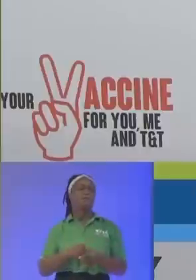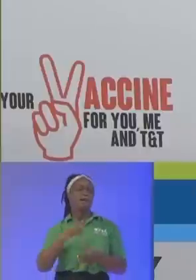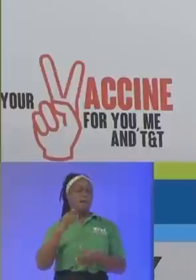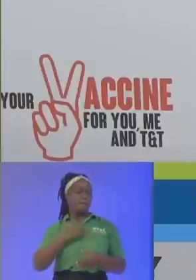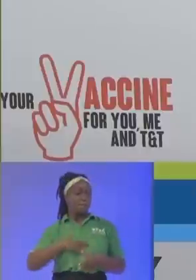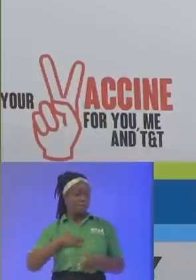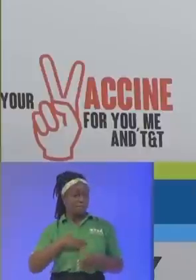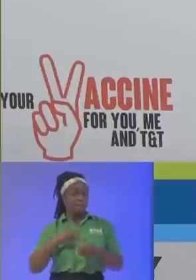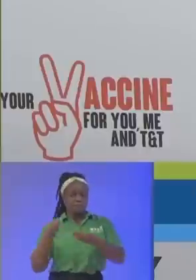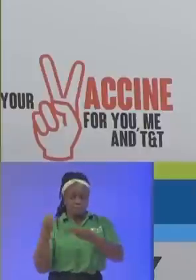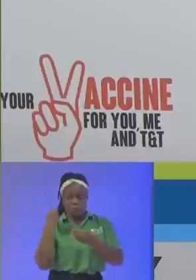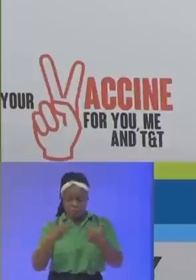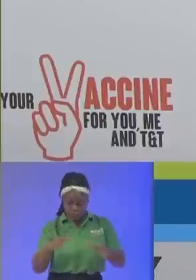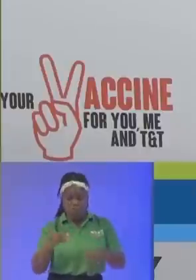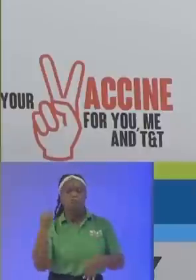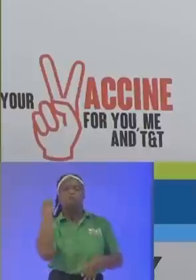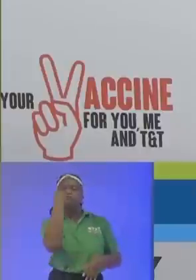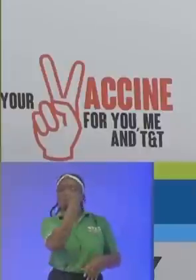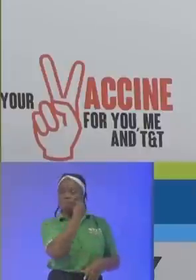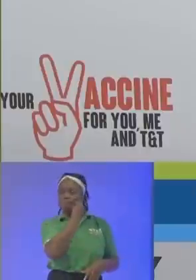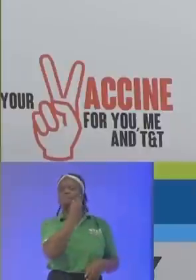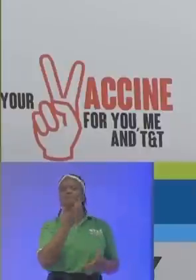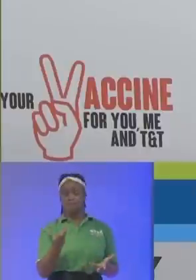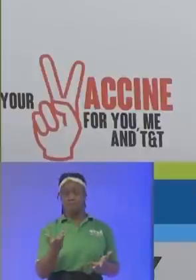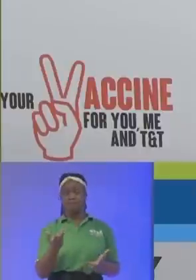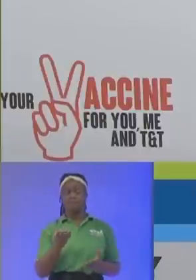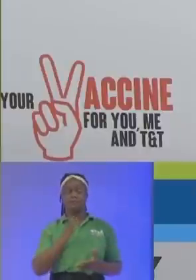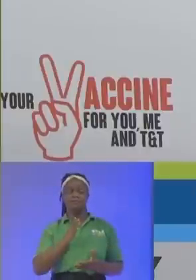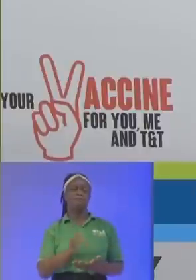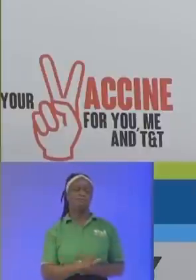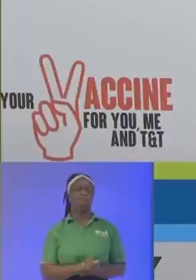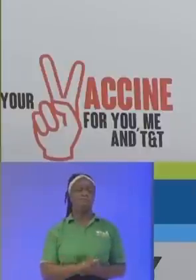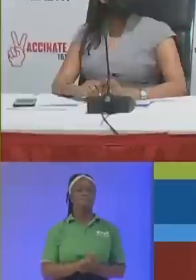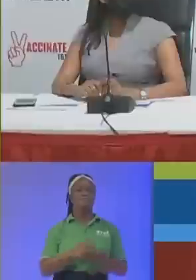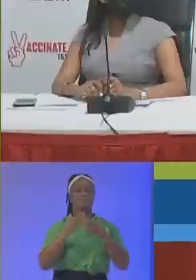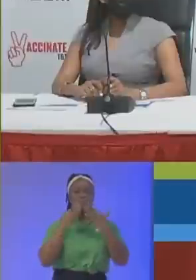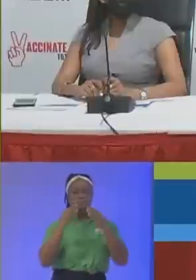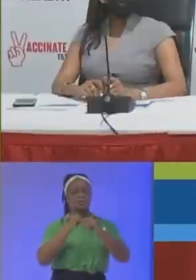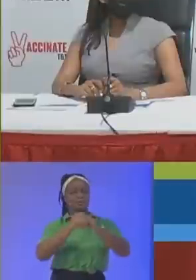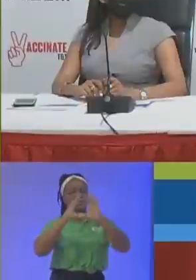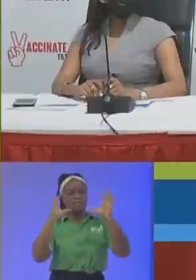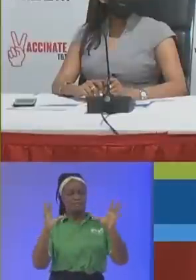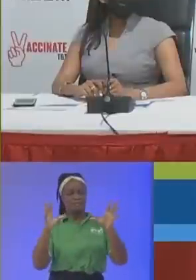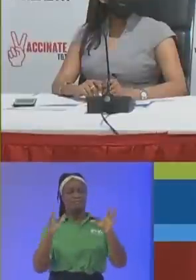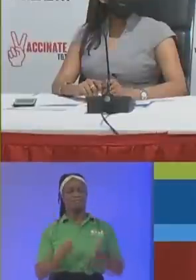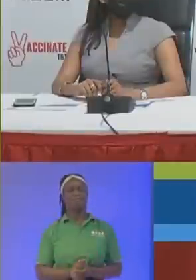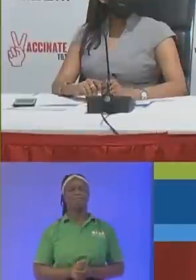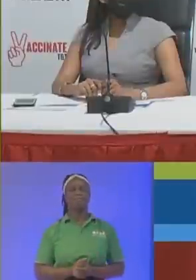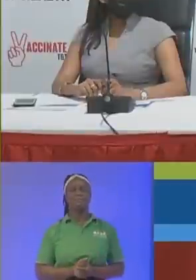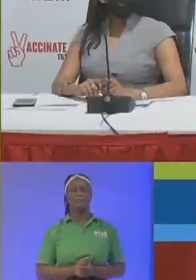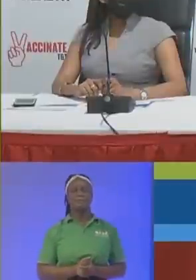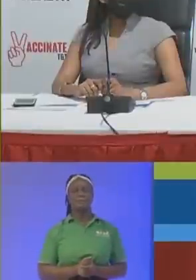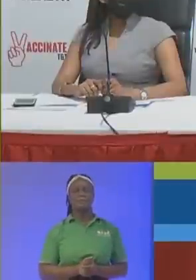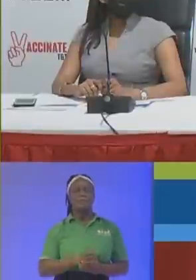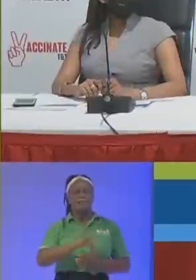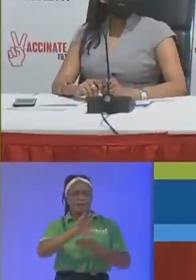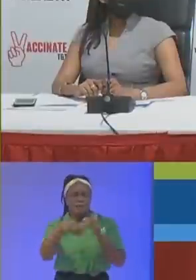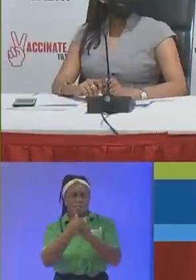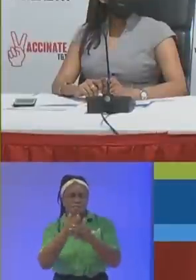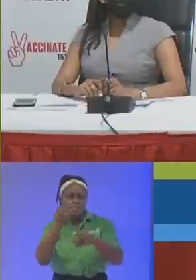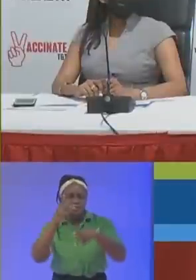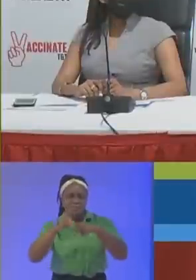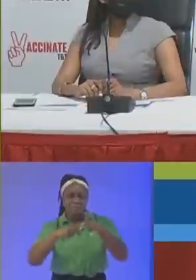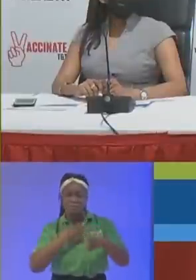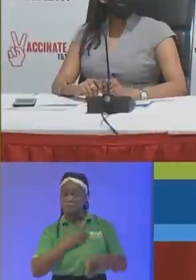Thank you very much. Thank you very much for that clarification. Everyone, please wear your mask as much as